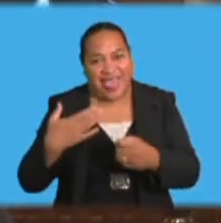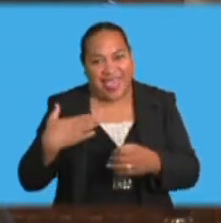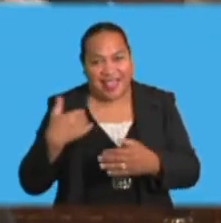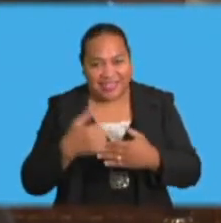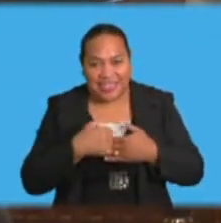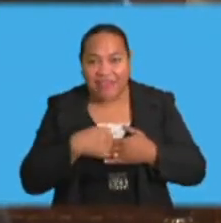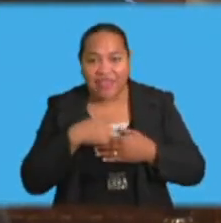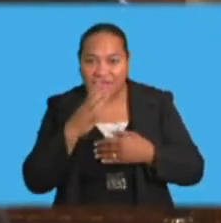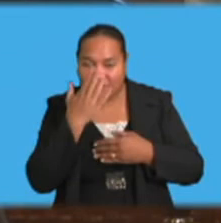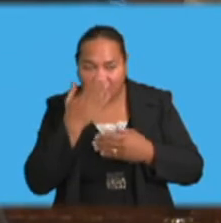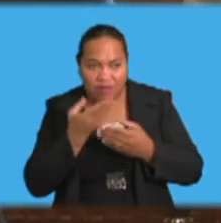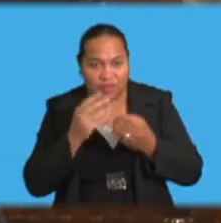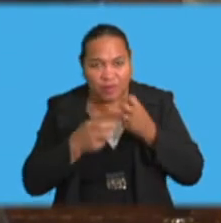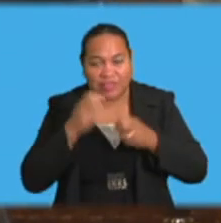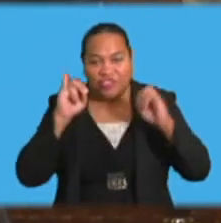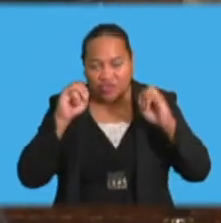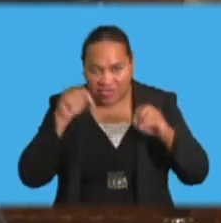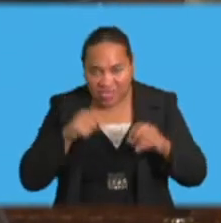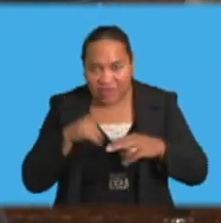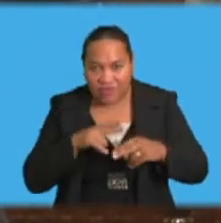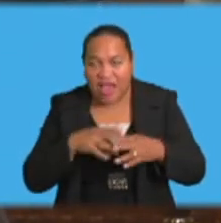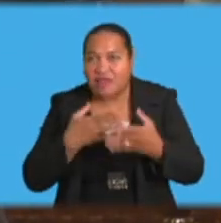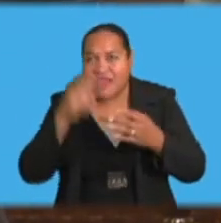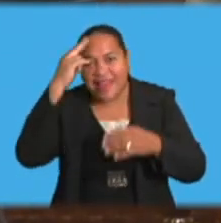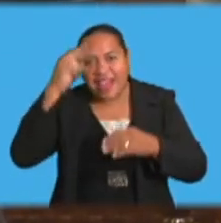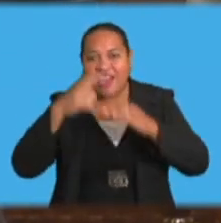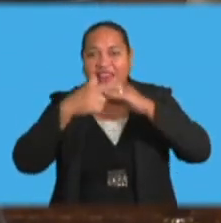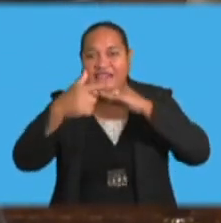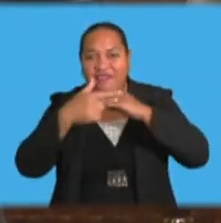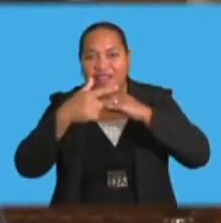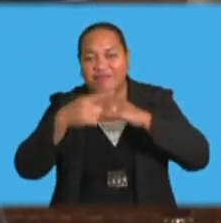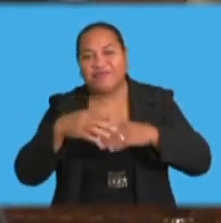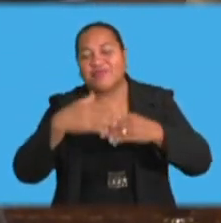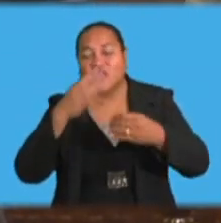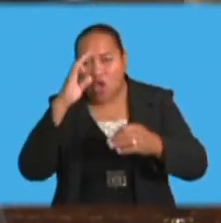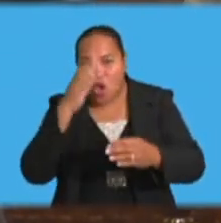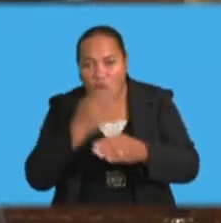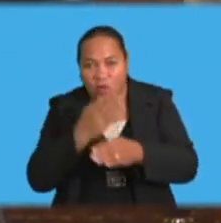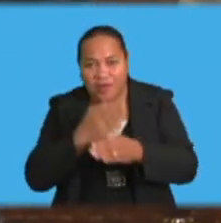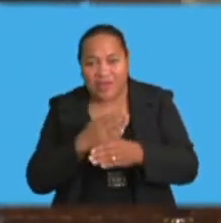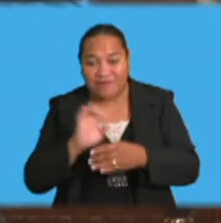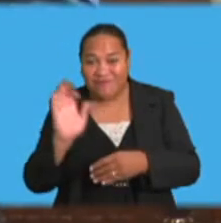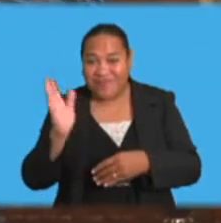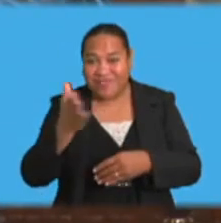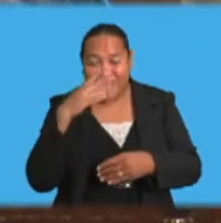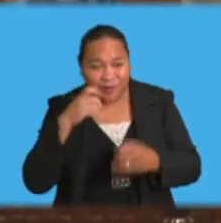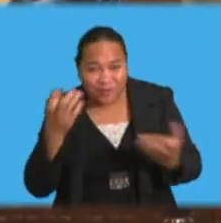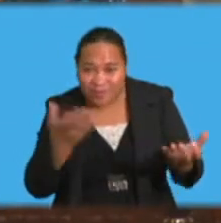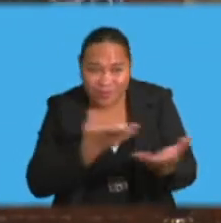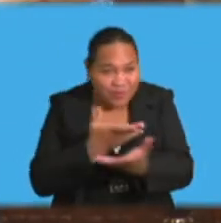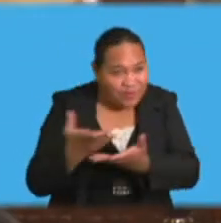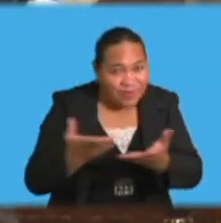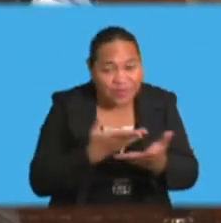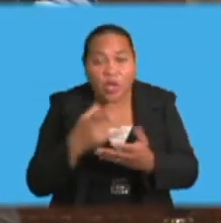are faced here in Fiji and what are faced at the national level and the enterprise level, and hopefully as a result, together the parties will